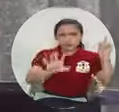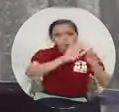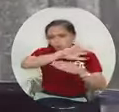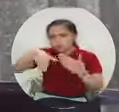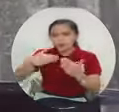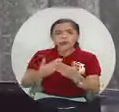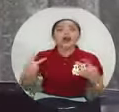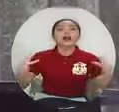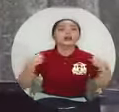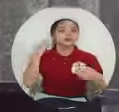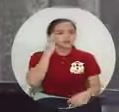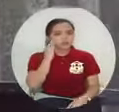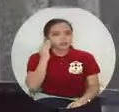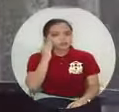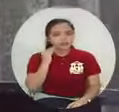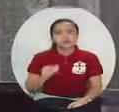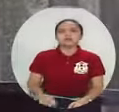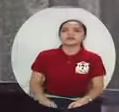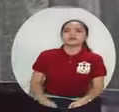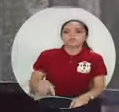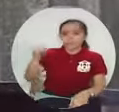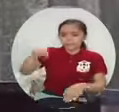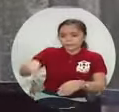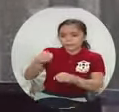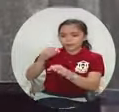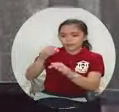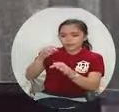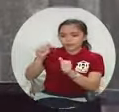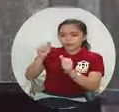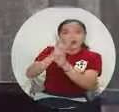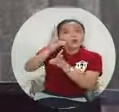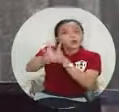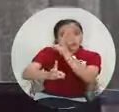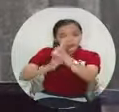where I am today. Miss Universe. In the